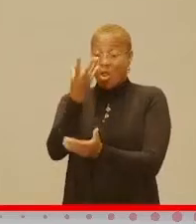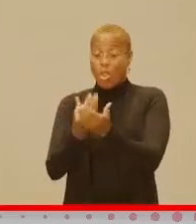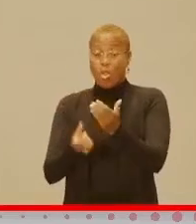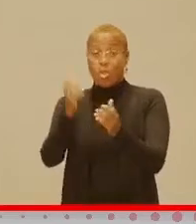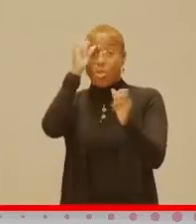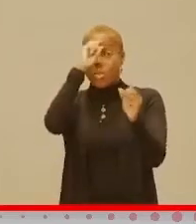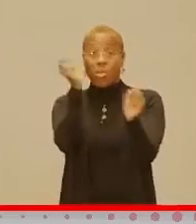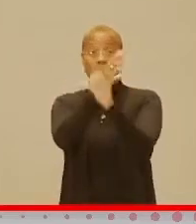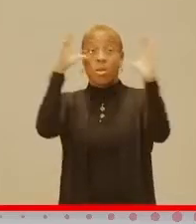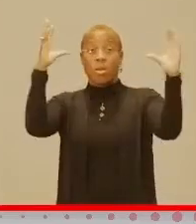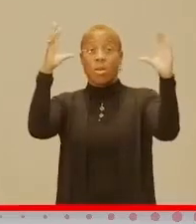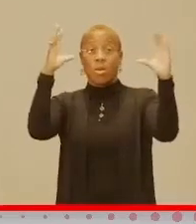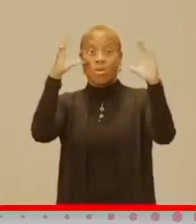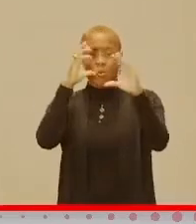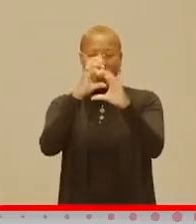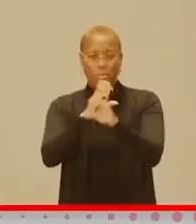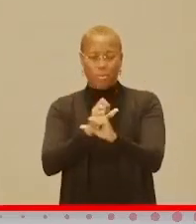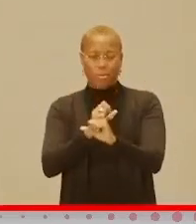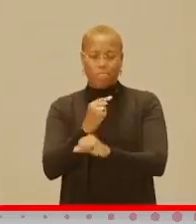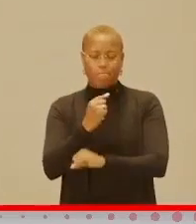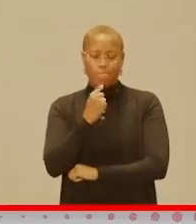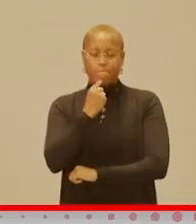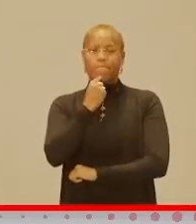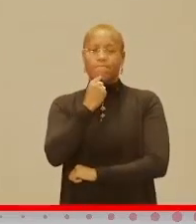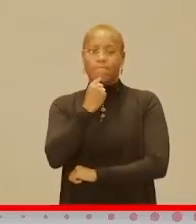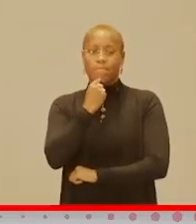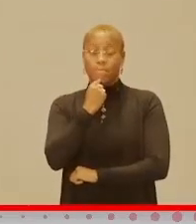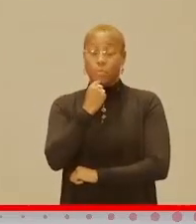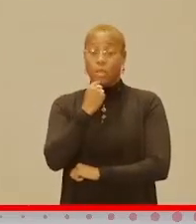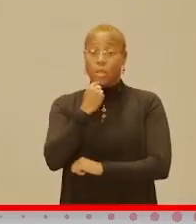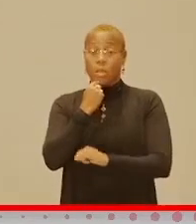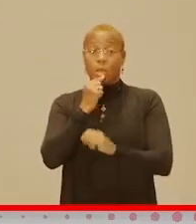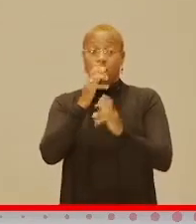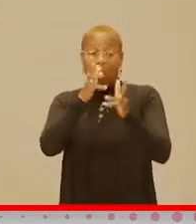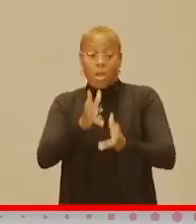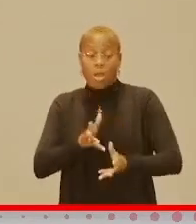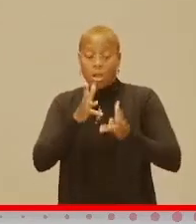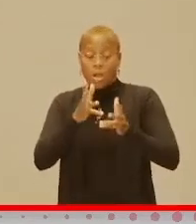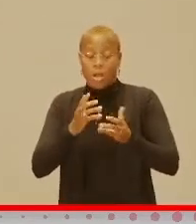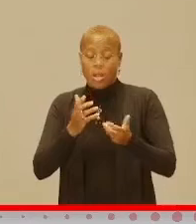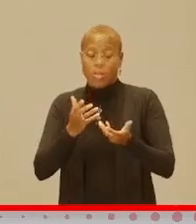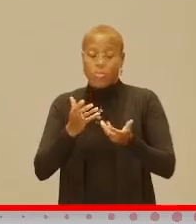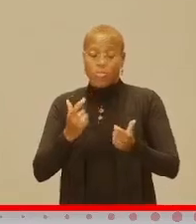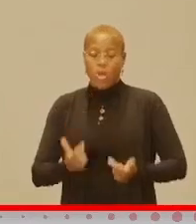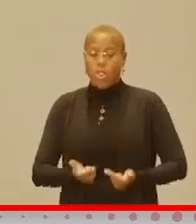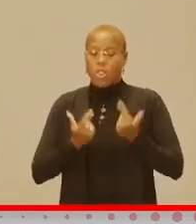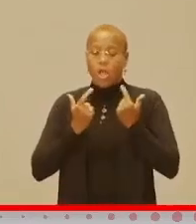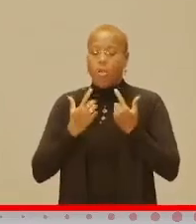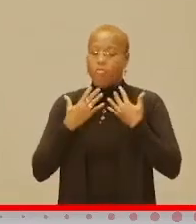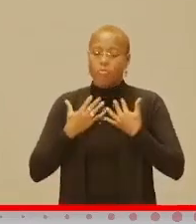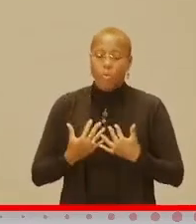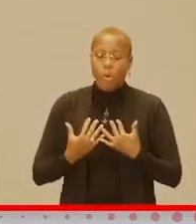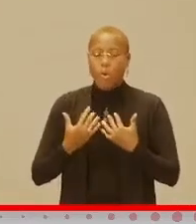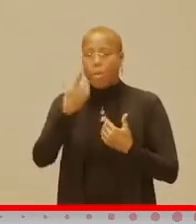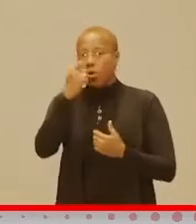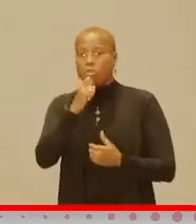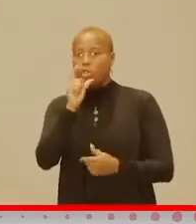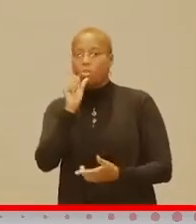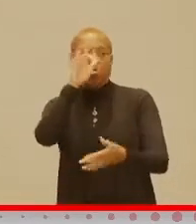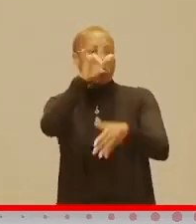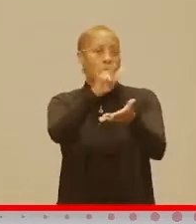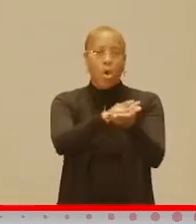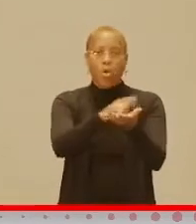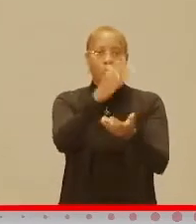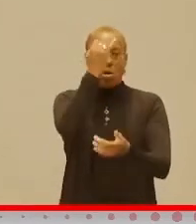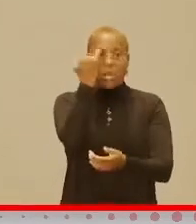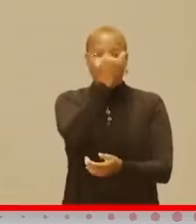is a very significant loss. But if you spend your life mourning the fact that you didn't get to go to Italy, you